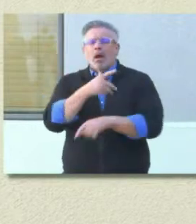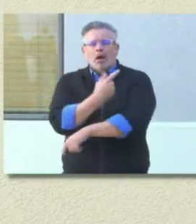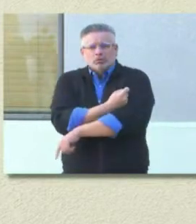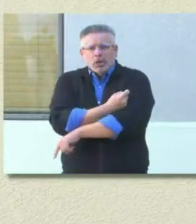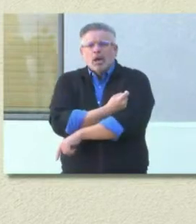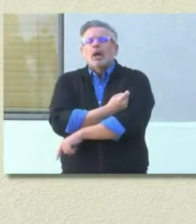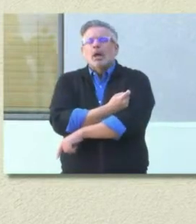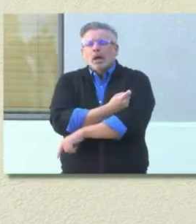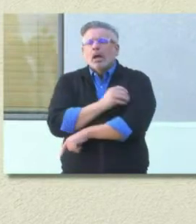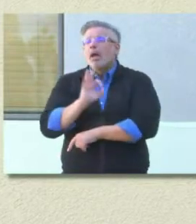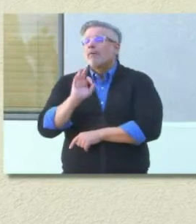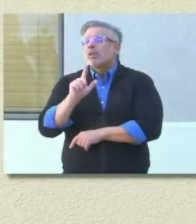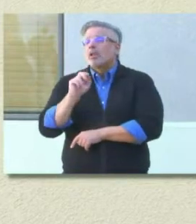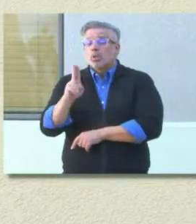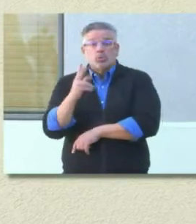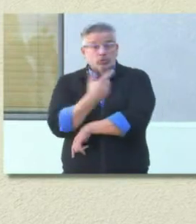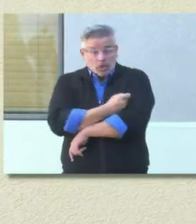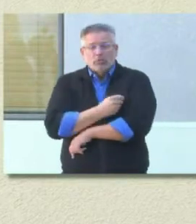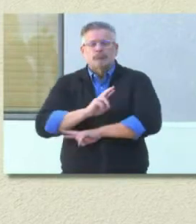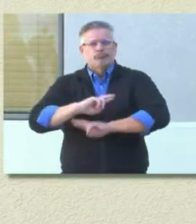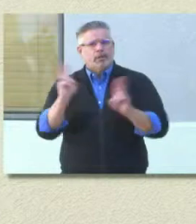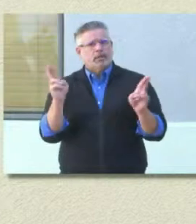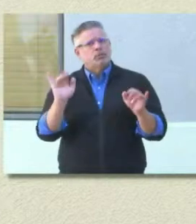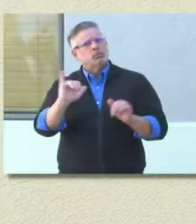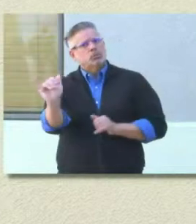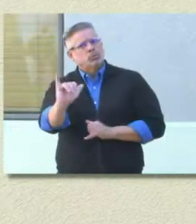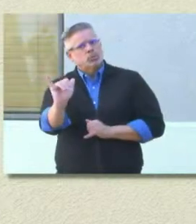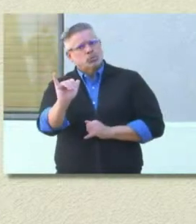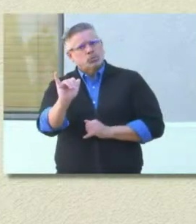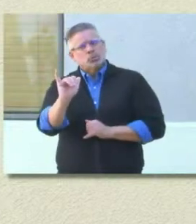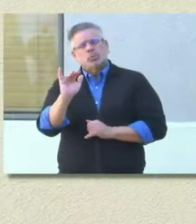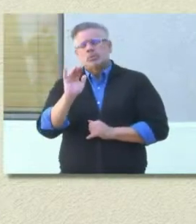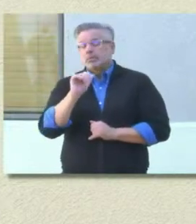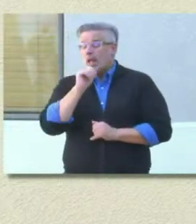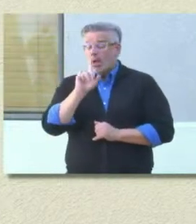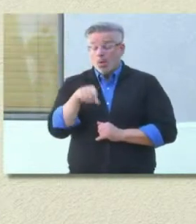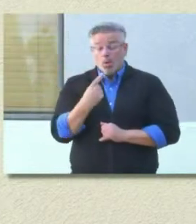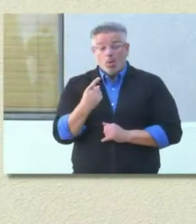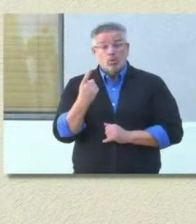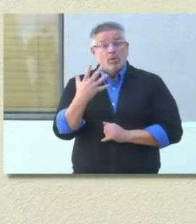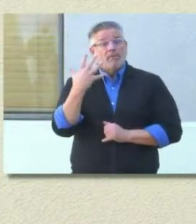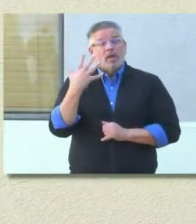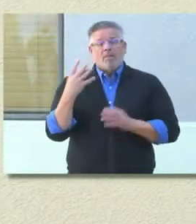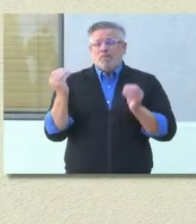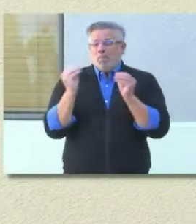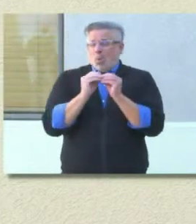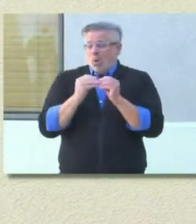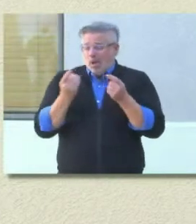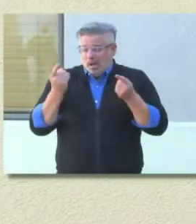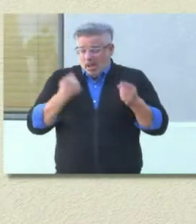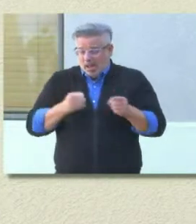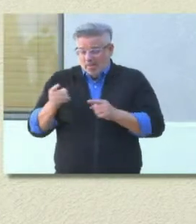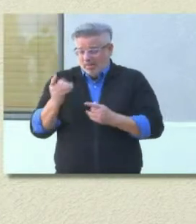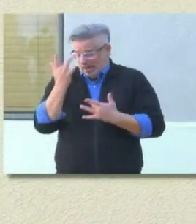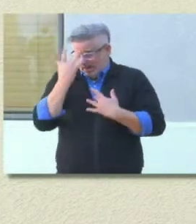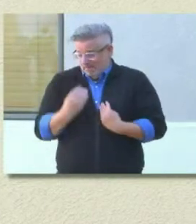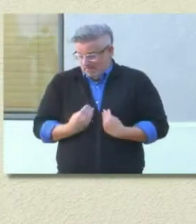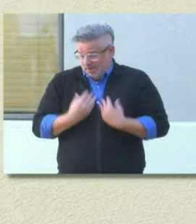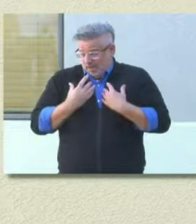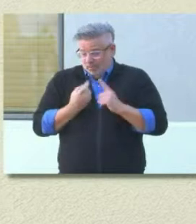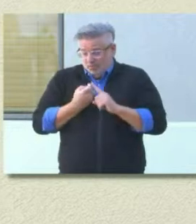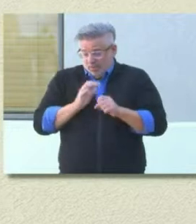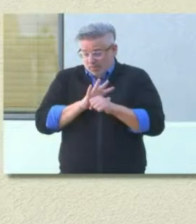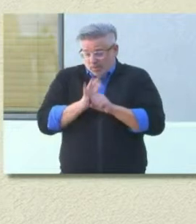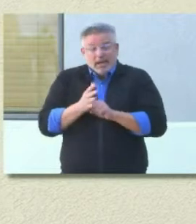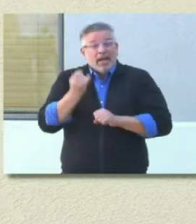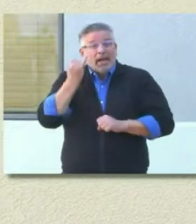about getting your flu shot if you haven't already. Just some sobering facts. Not only are you 5 times more likely to be infected by